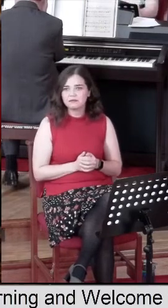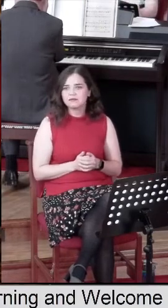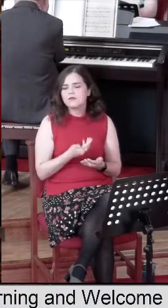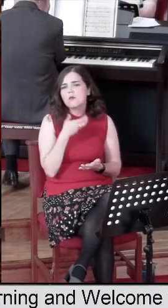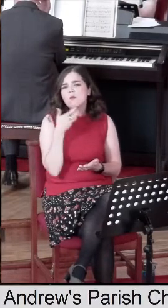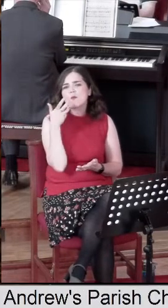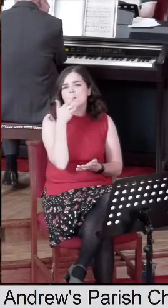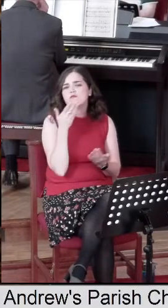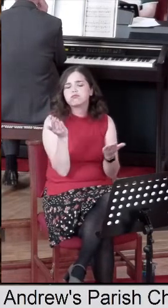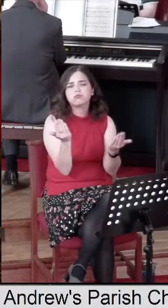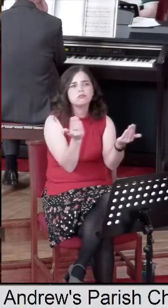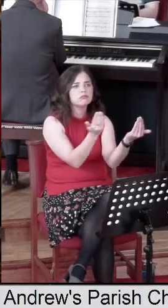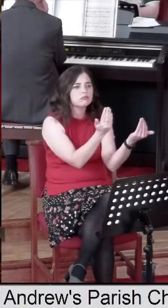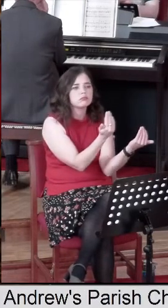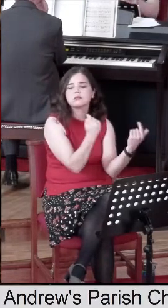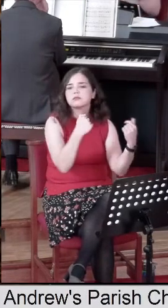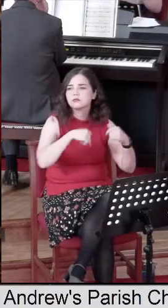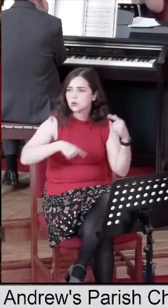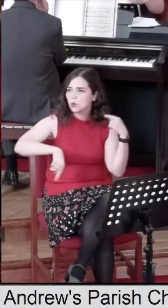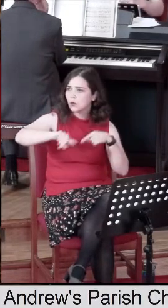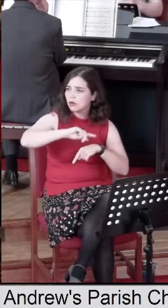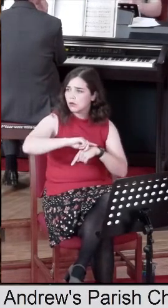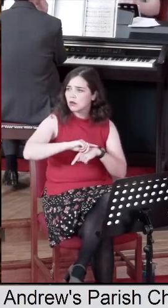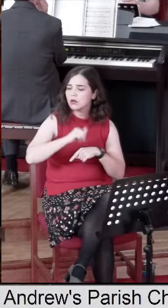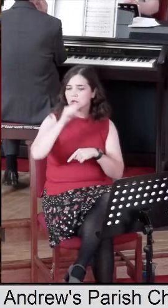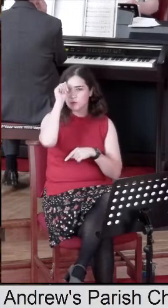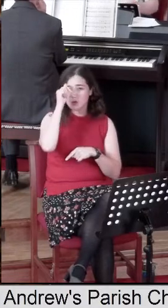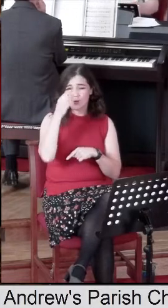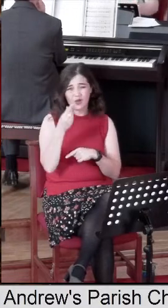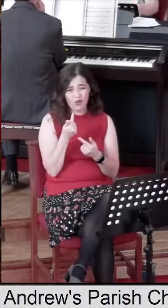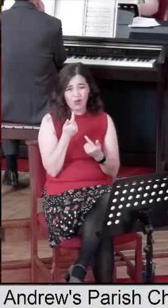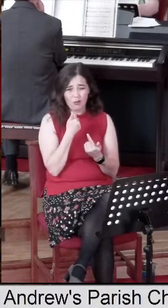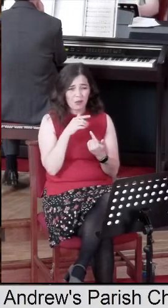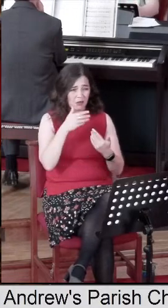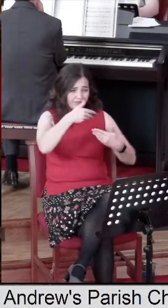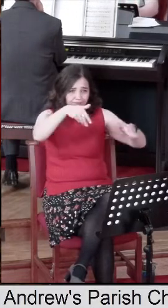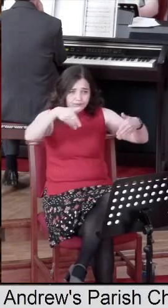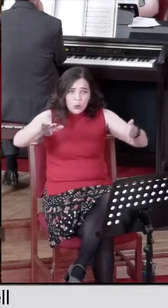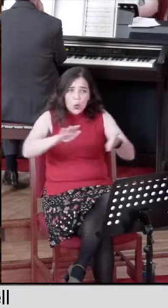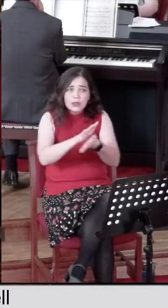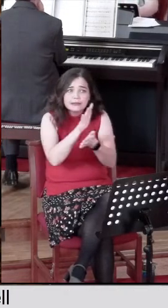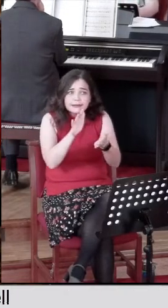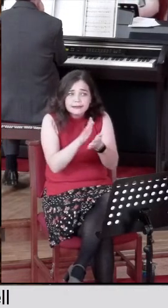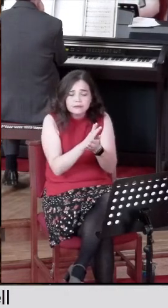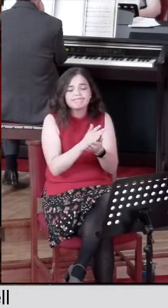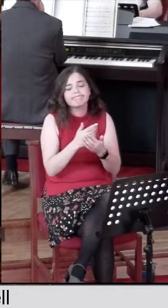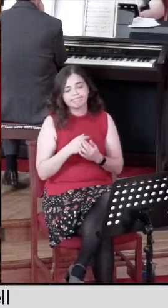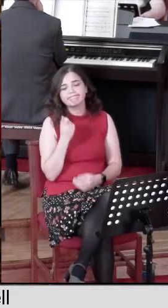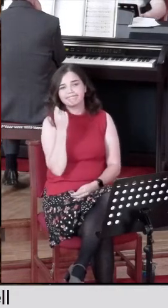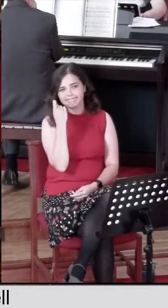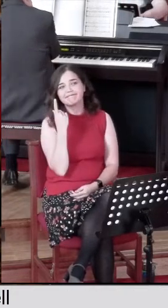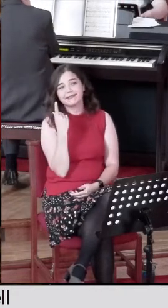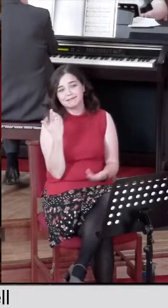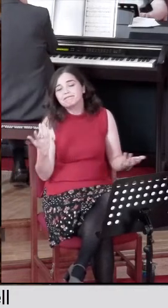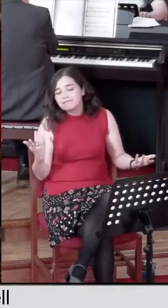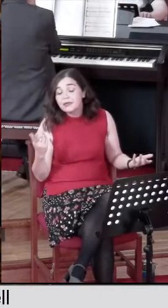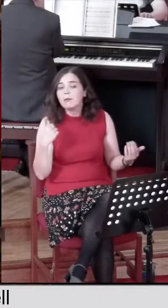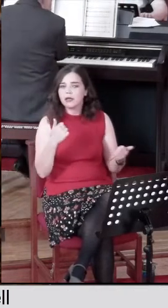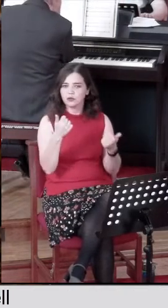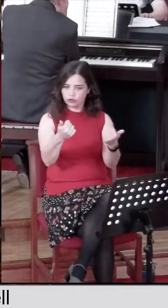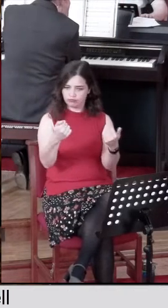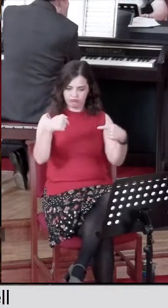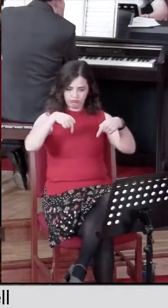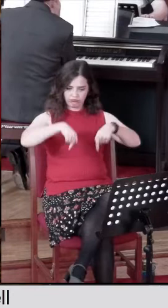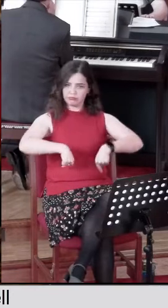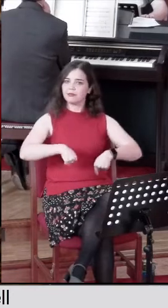warm welcome to everyone this morning. I know that many folks are away on holiday today. I can understand that perfectly well. But it's good to have